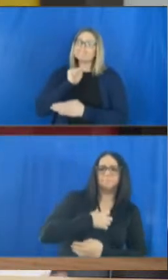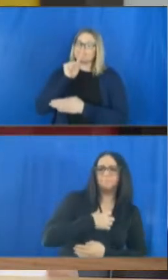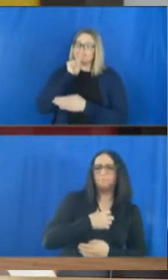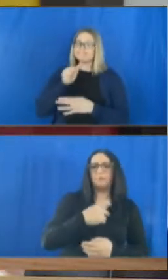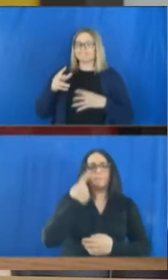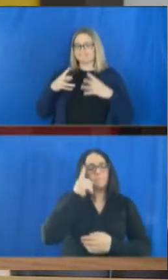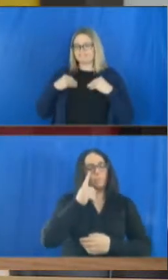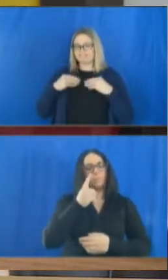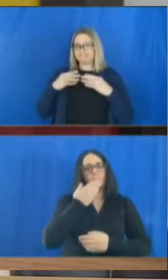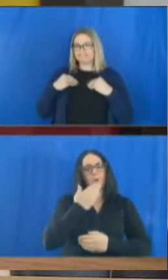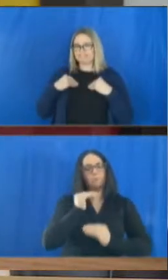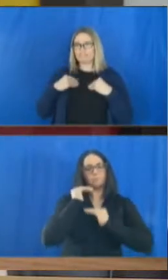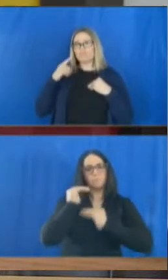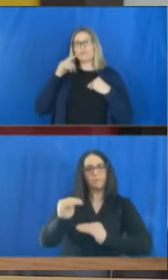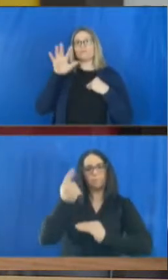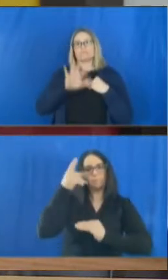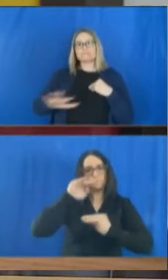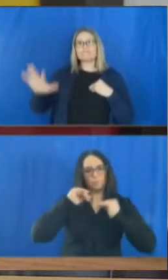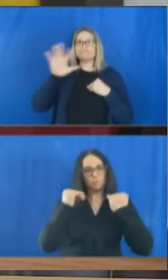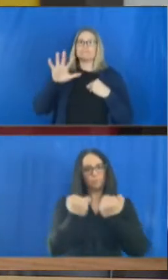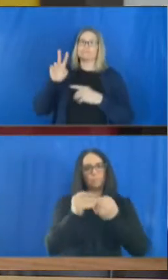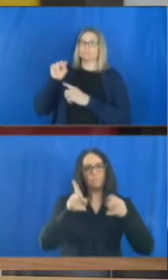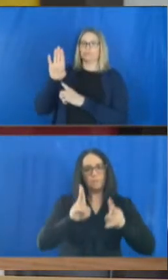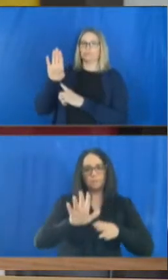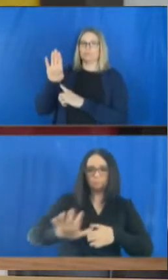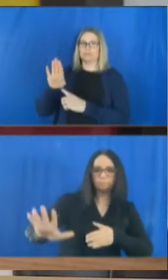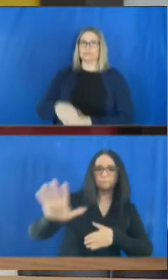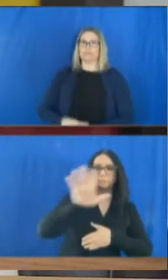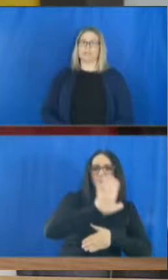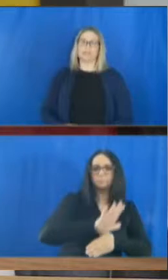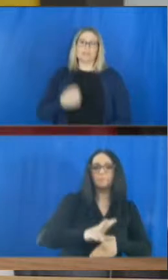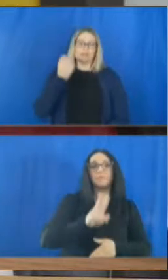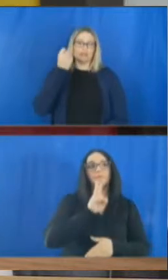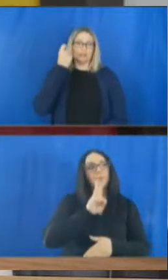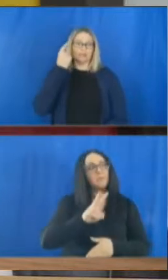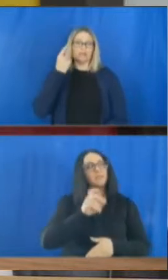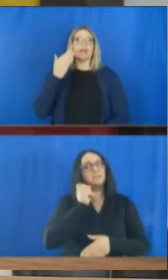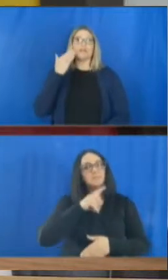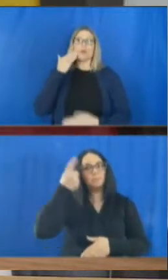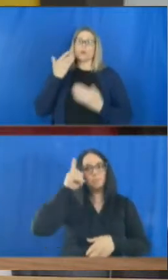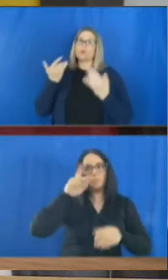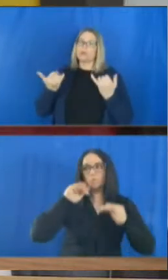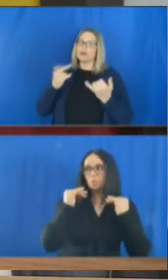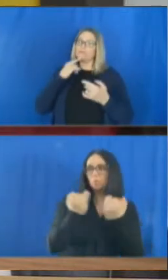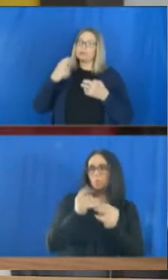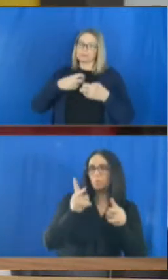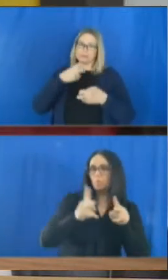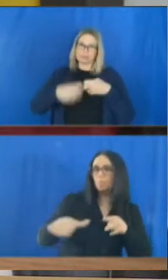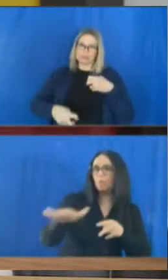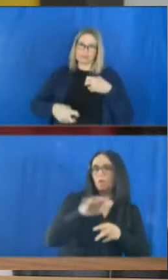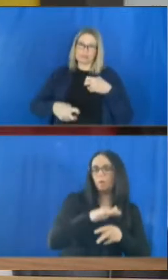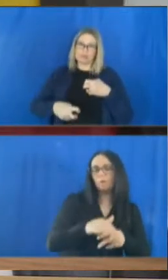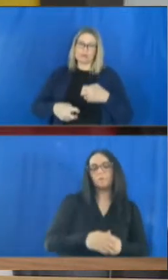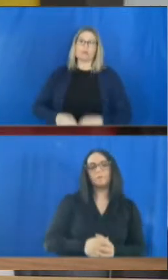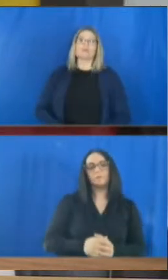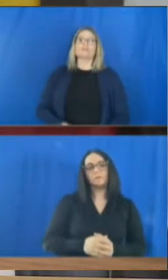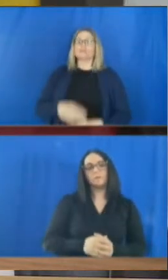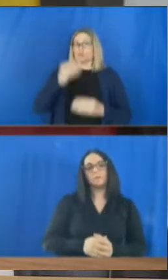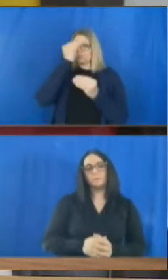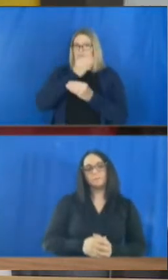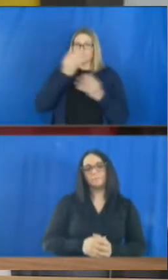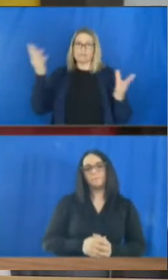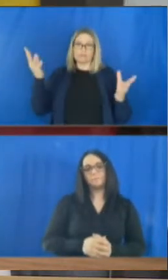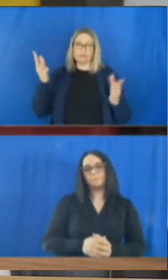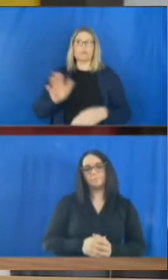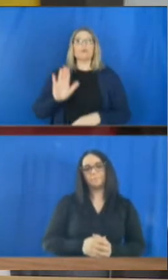efforts have made a difference. By staying within your one household bubble, following public health guidance, and getting